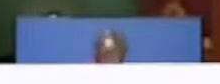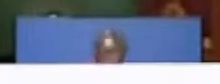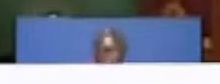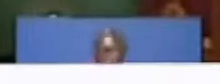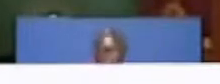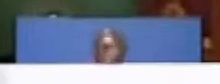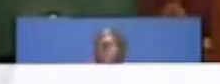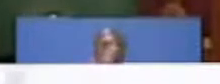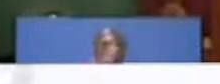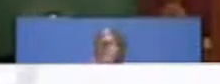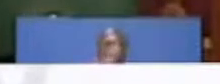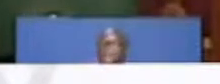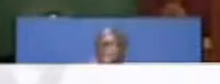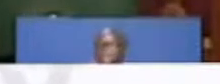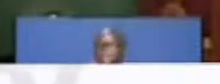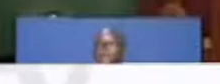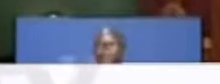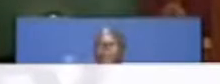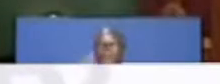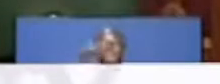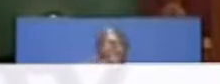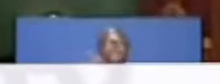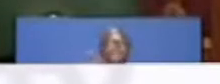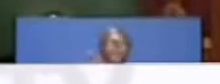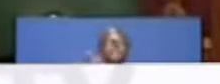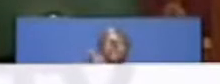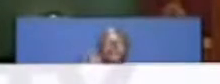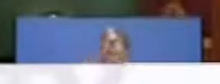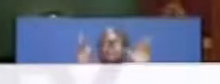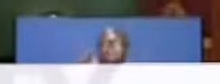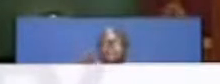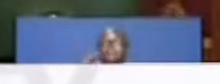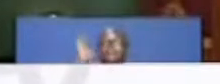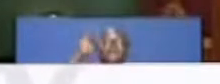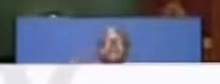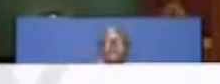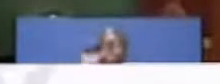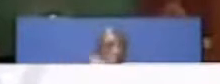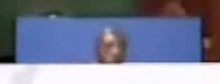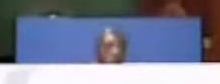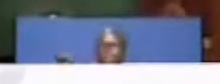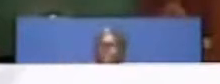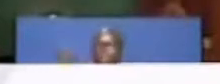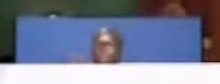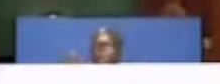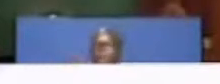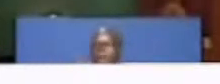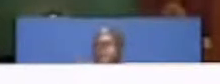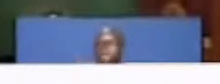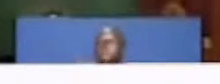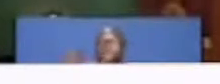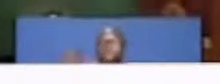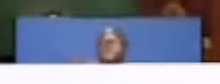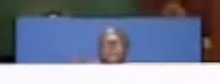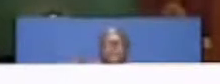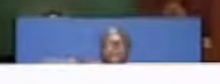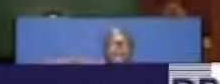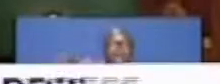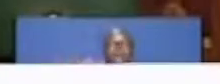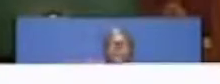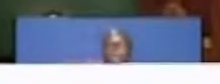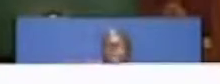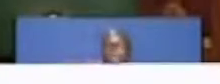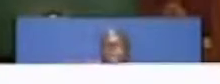While 3 years was a fair period to achieve the Big Bang effect of transferring functions to fragile counties, my